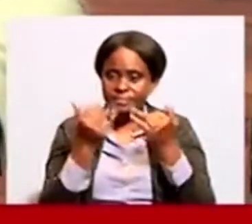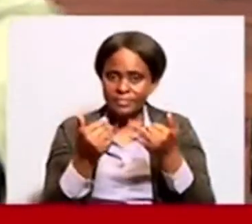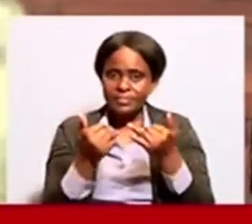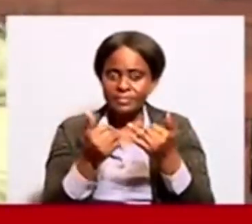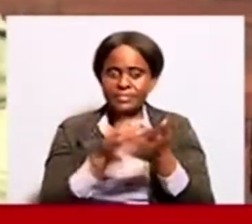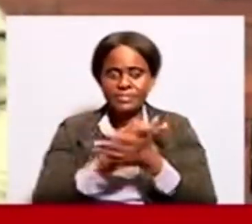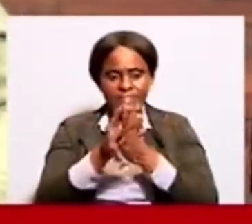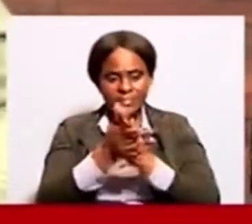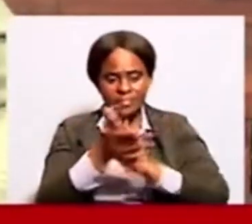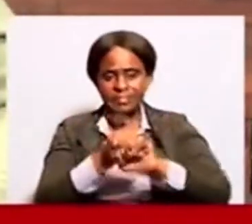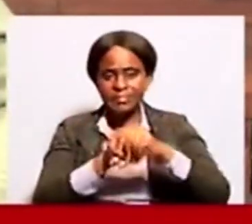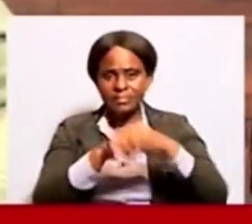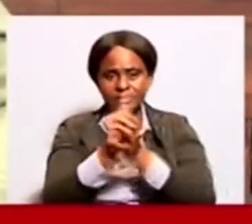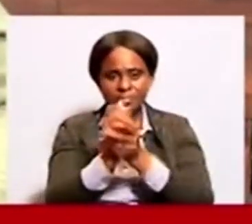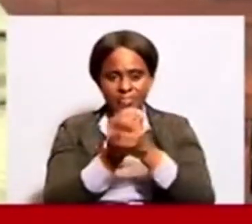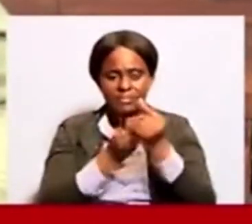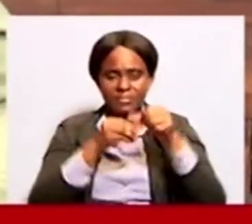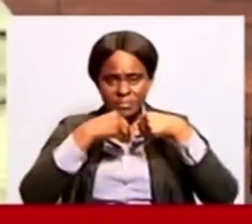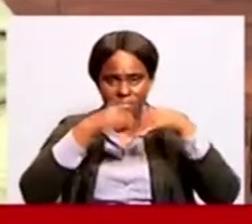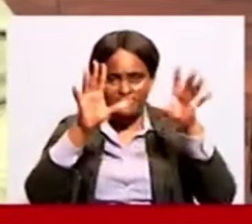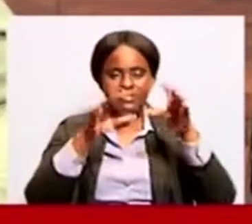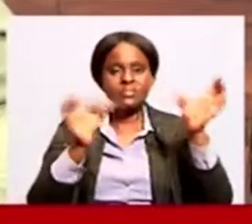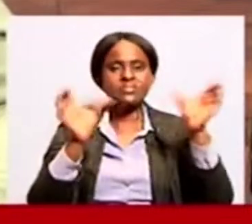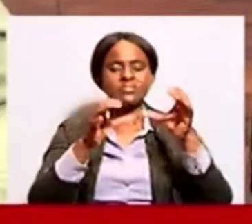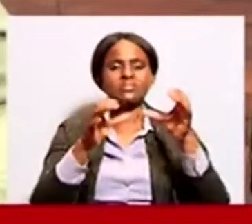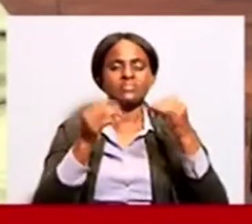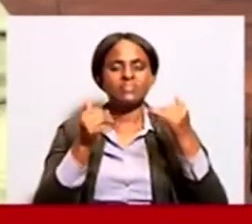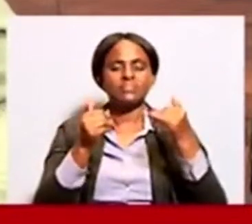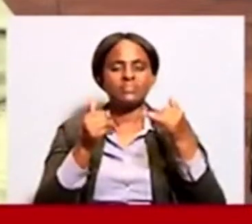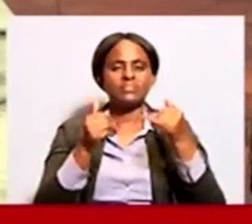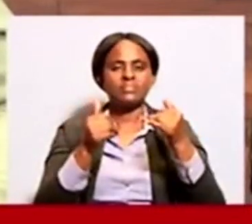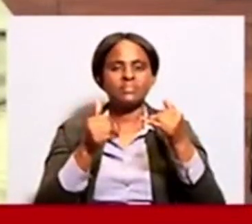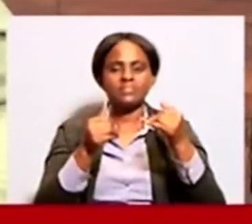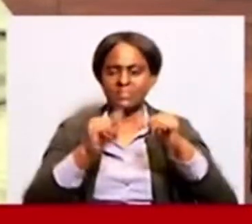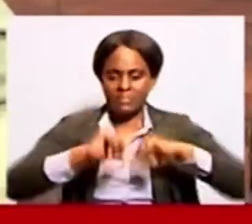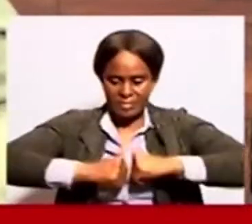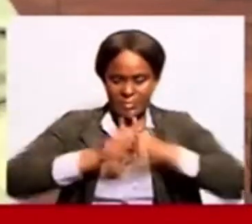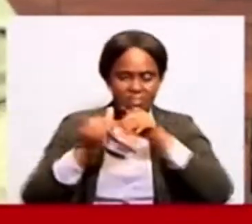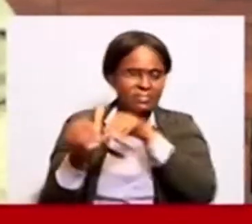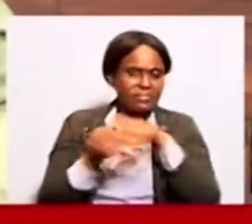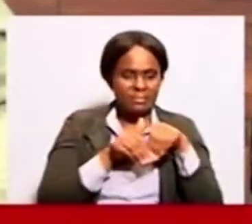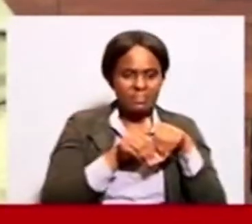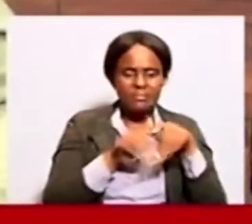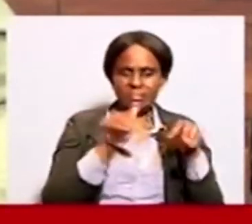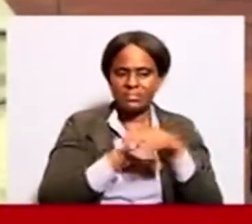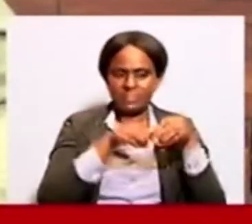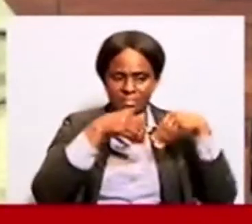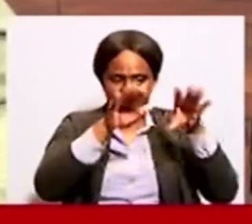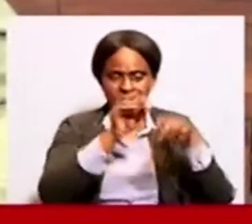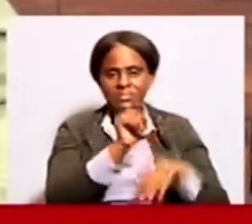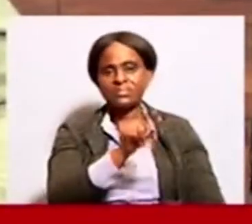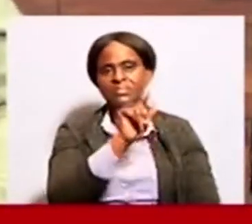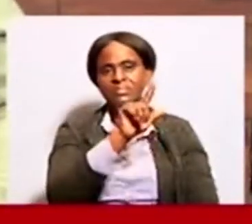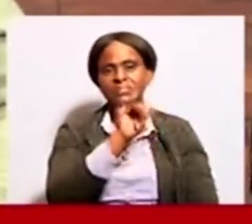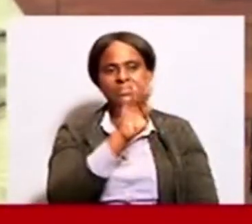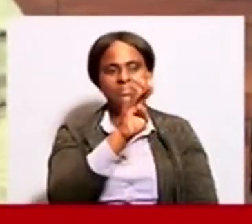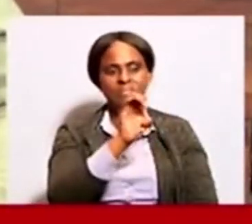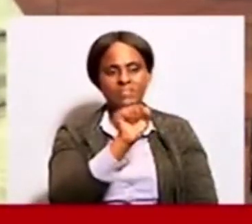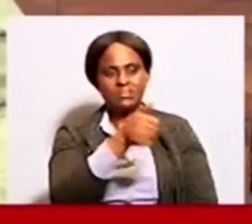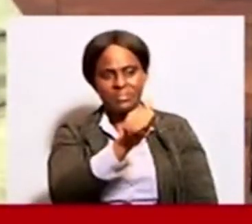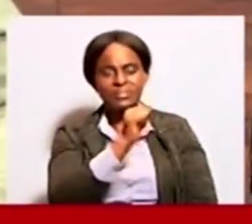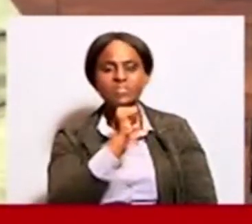wash, you want now the council to wash itself in Libes, that Libes did not do